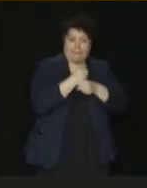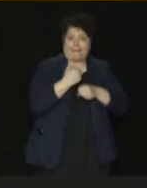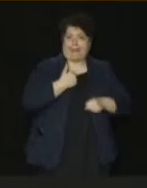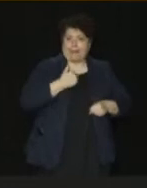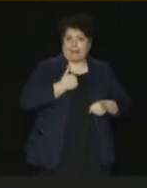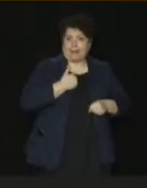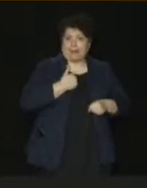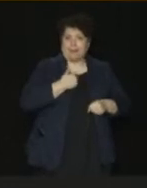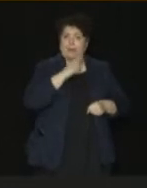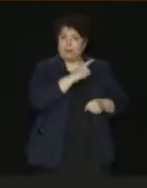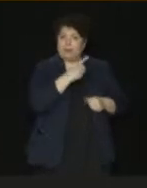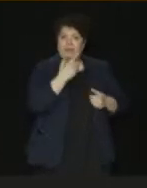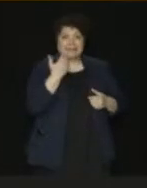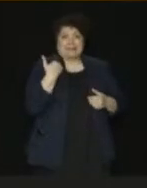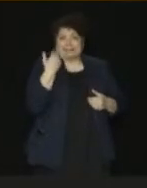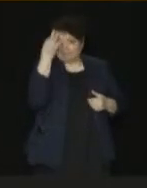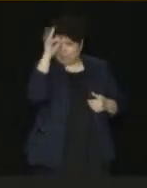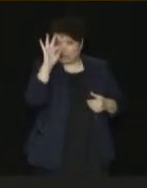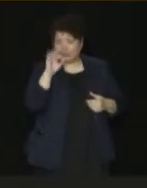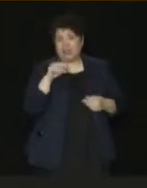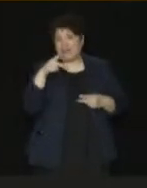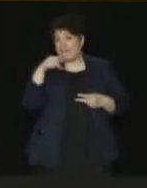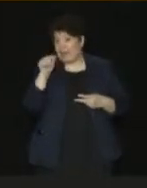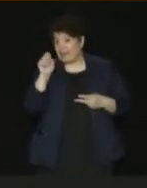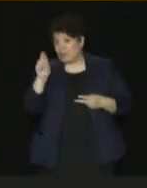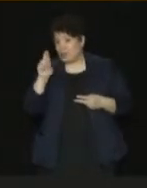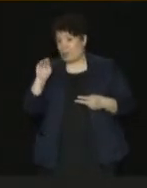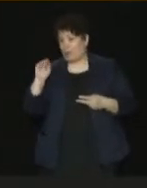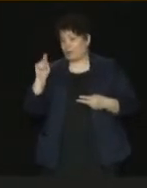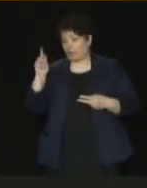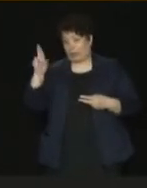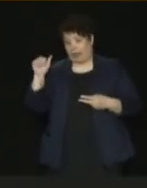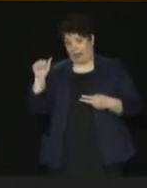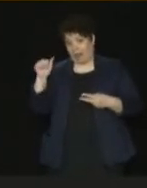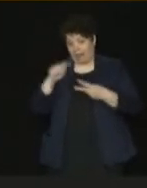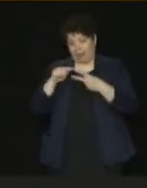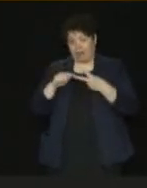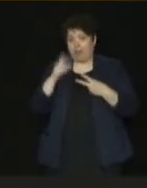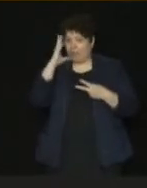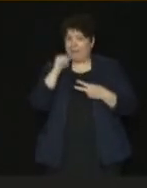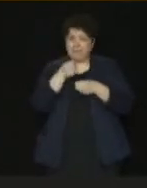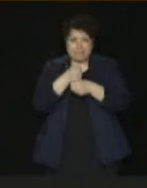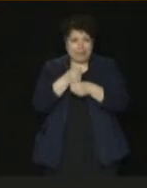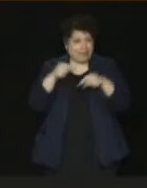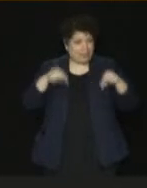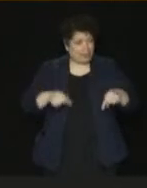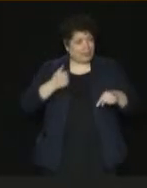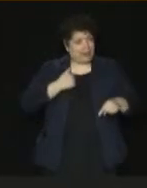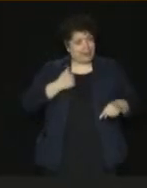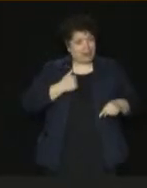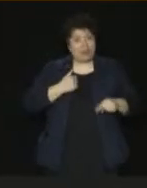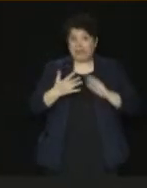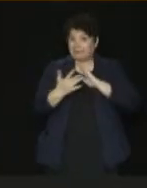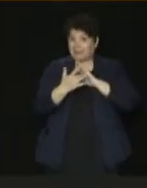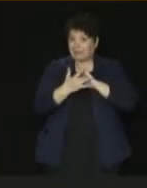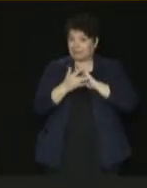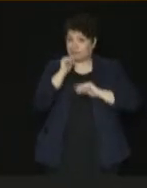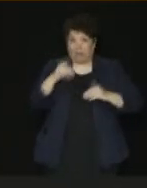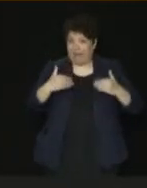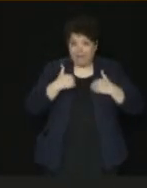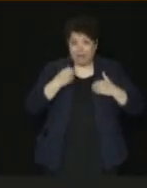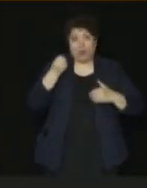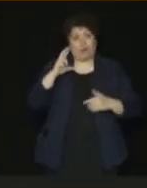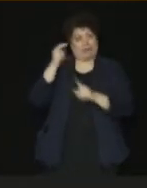were asked this earlier in French, on the Pfizer and Moderna vaccines, are we not making them here in Canada because we don't have the technology, or just because the companies don't want to make them